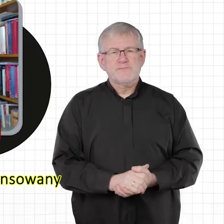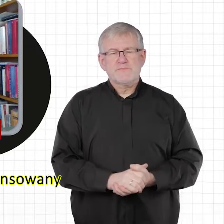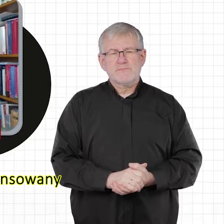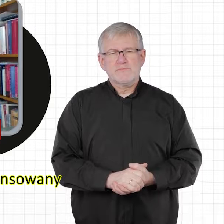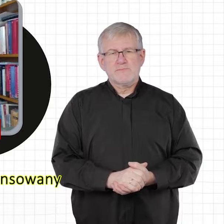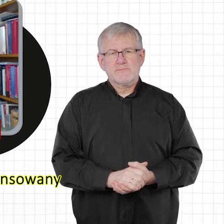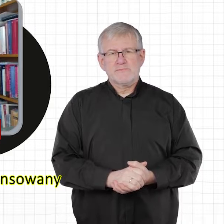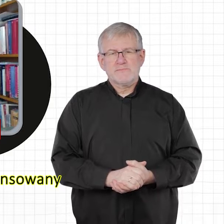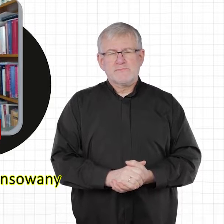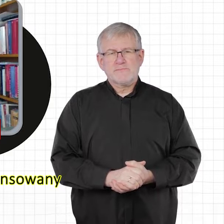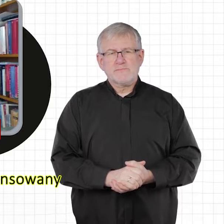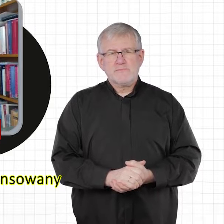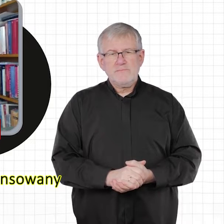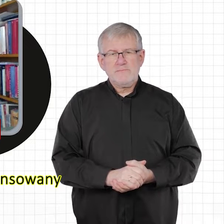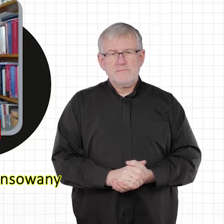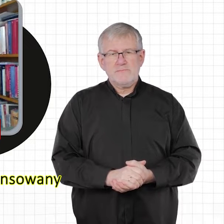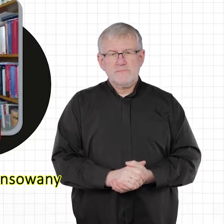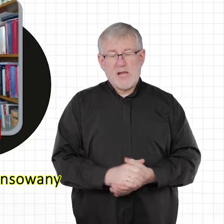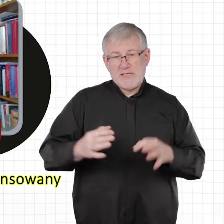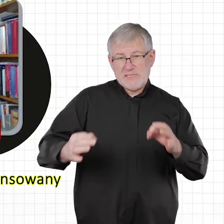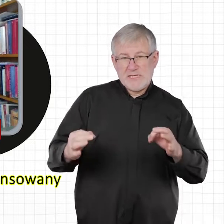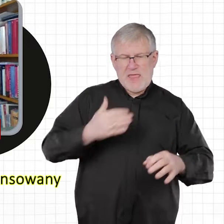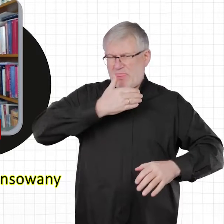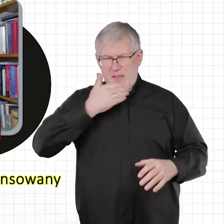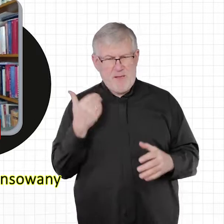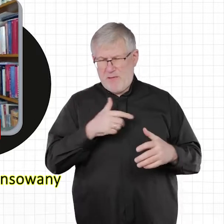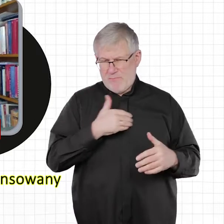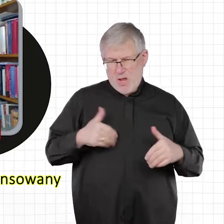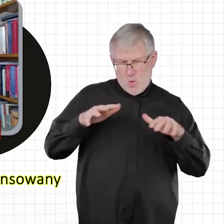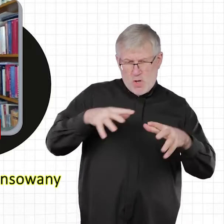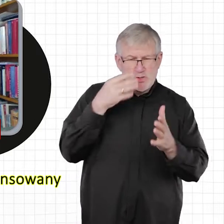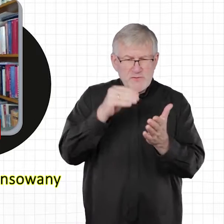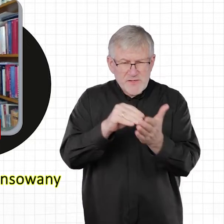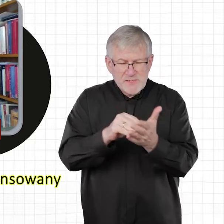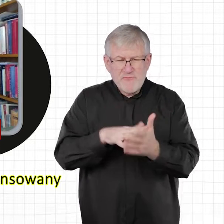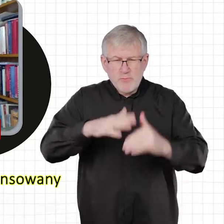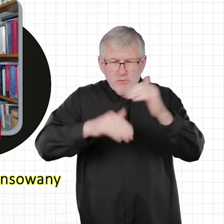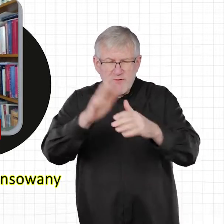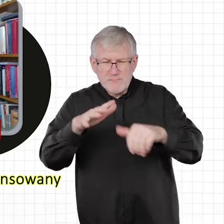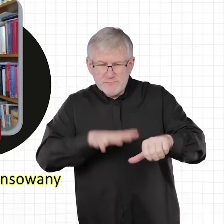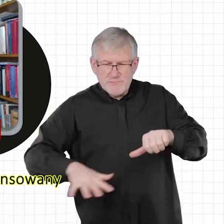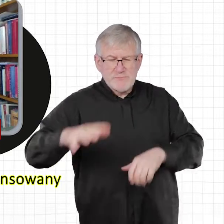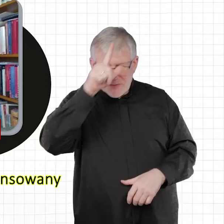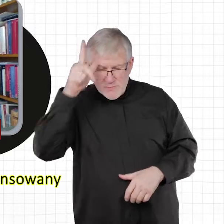to mention that this project is financed by